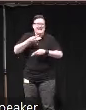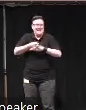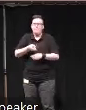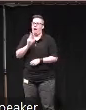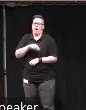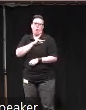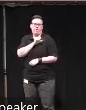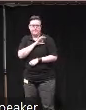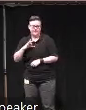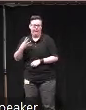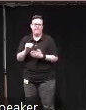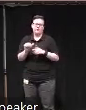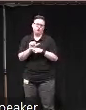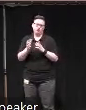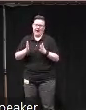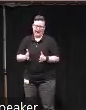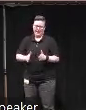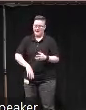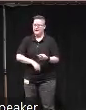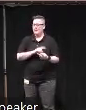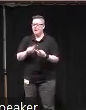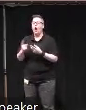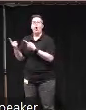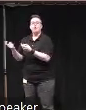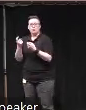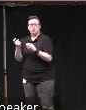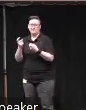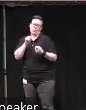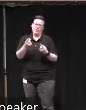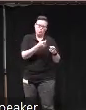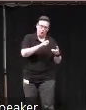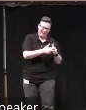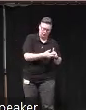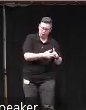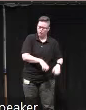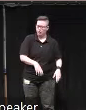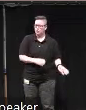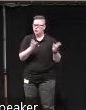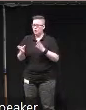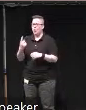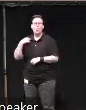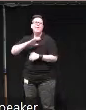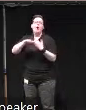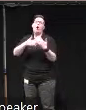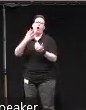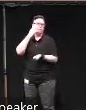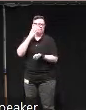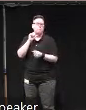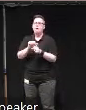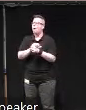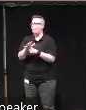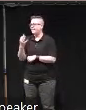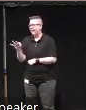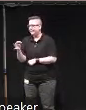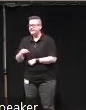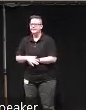and trainees. And then there is a recruitment issue. We all have gone through COVID-19,